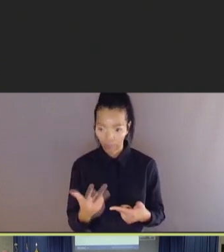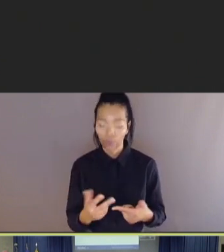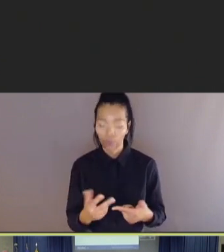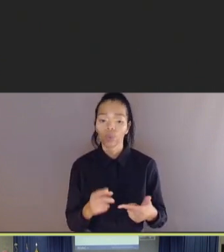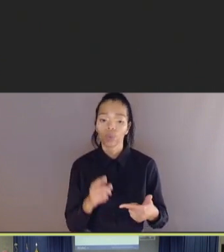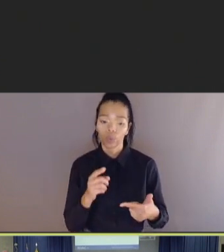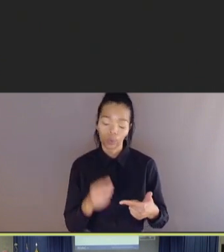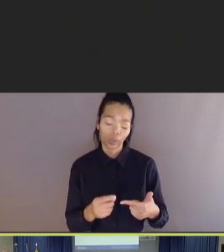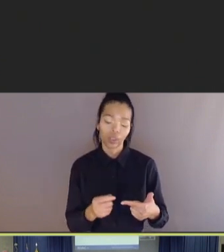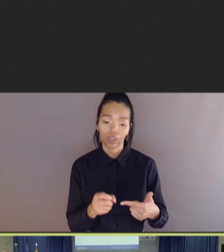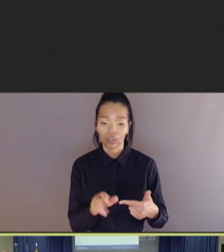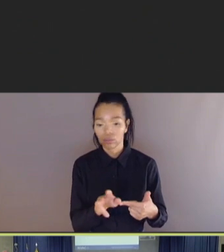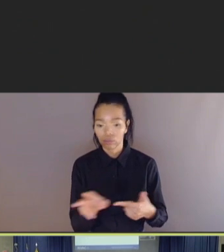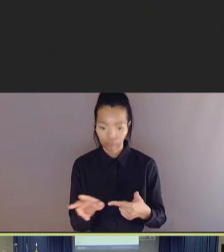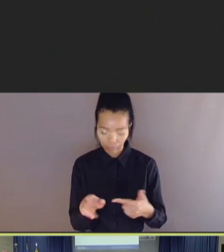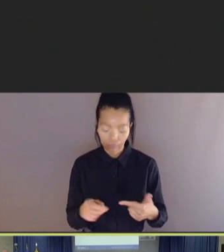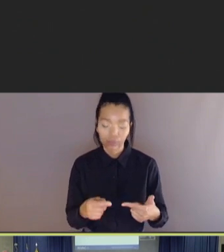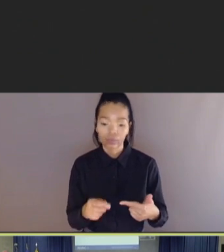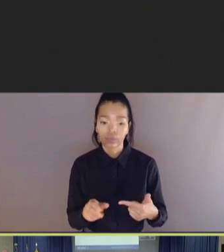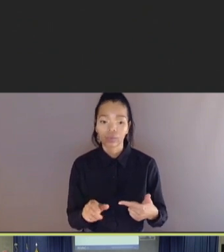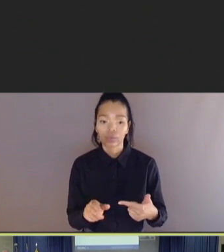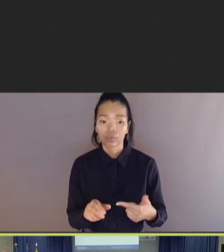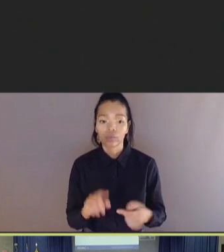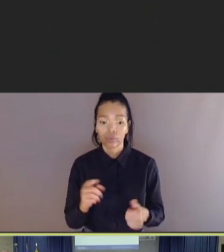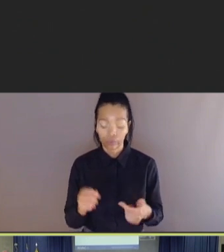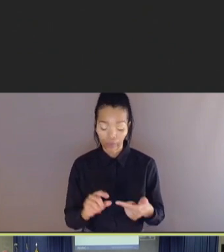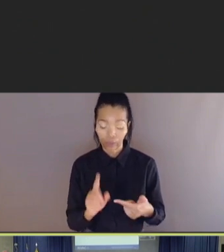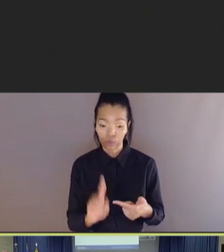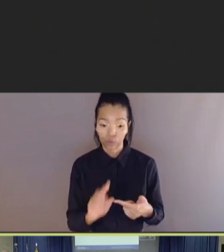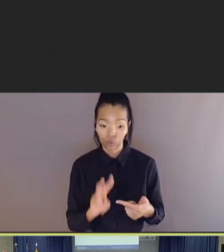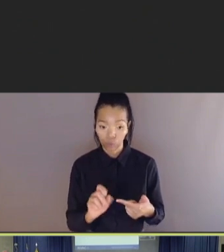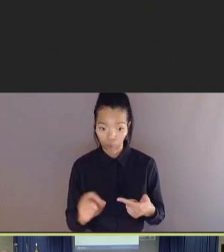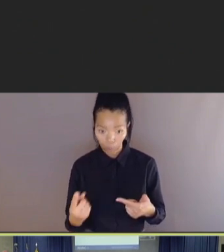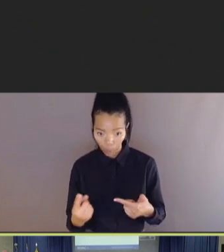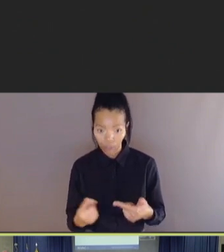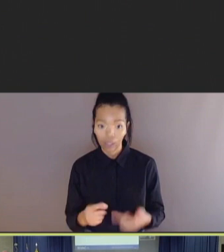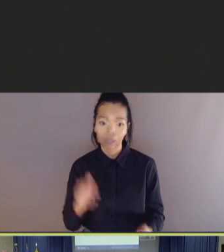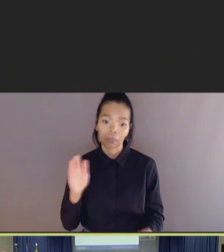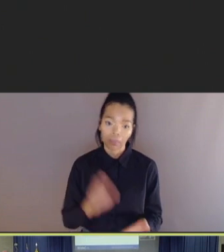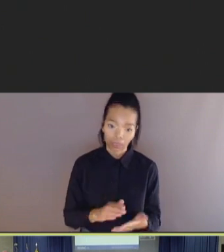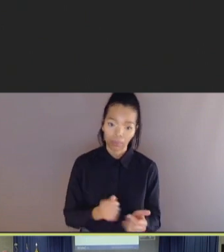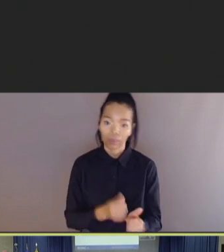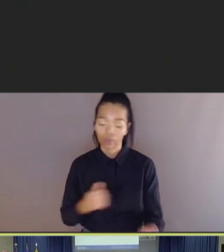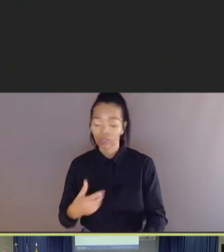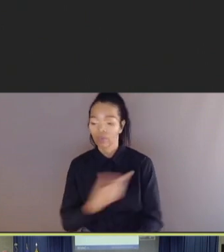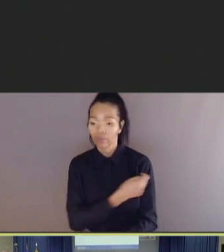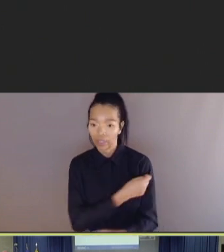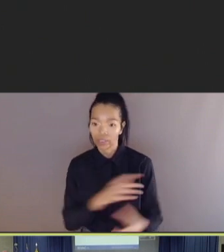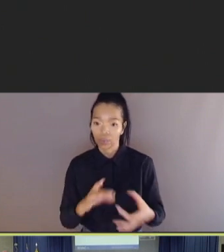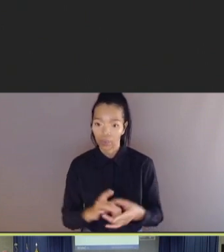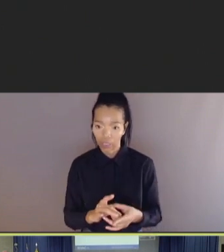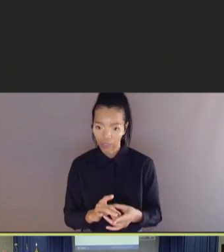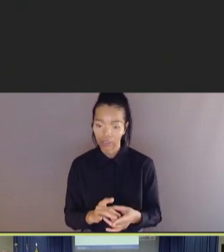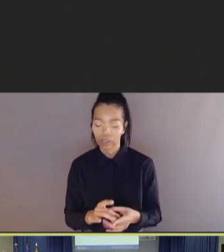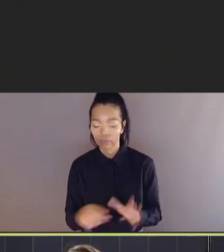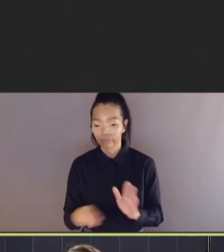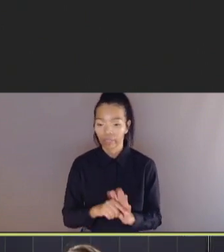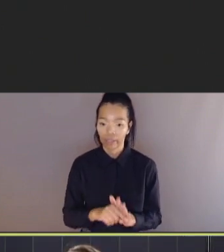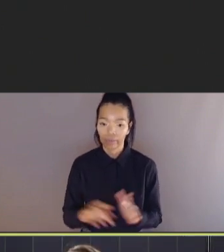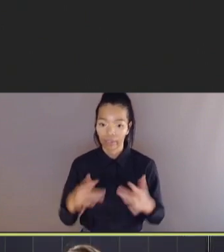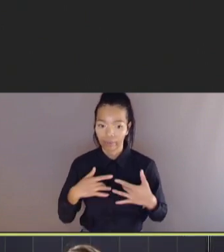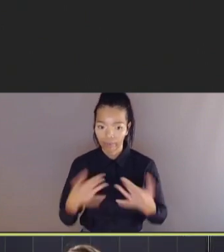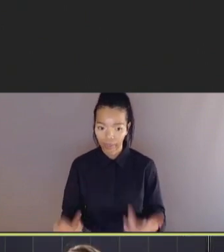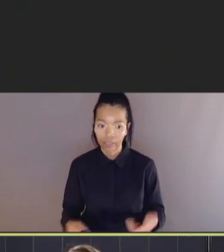2.1 is to minimize preventable vaccine-related adverse events. Objective 2.2 is to improve the